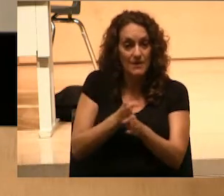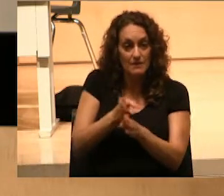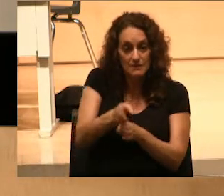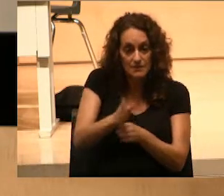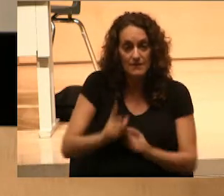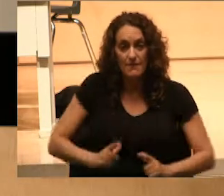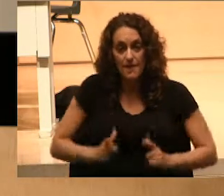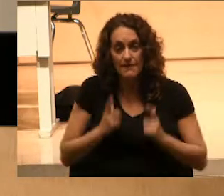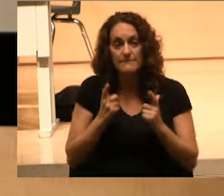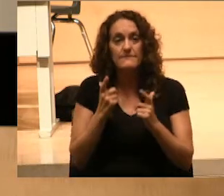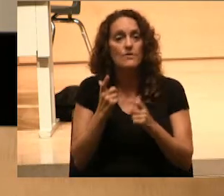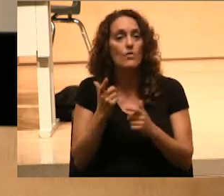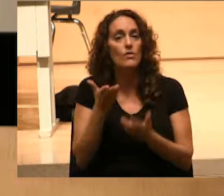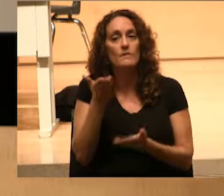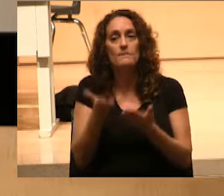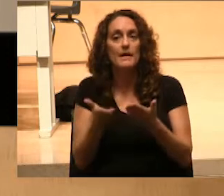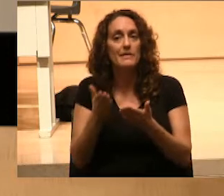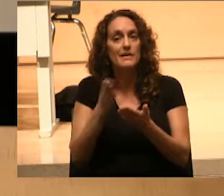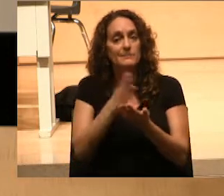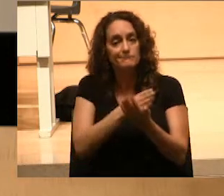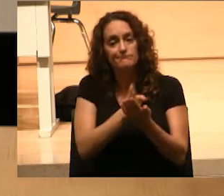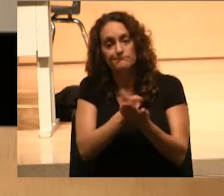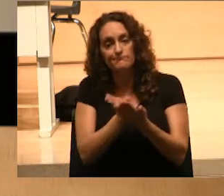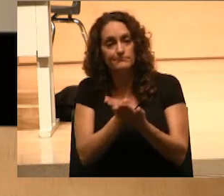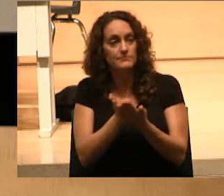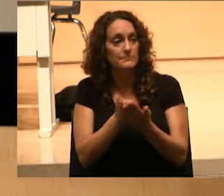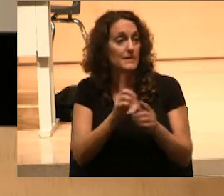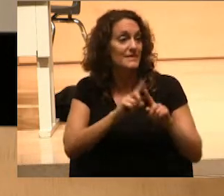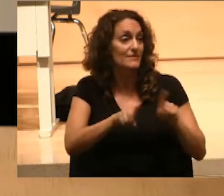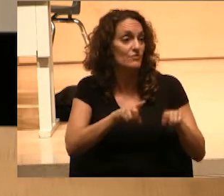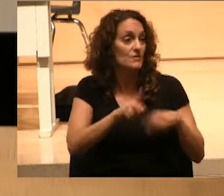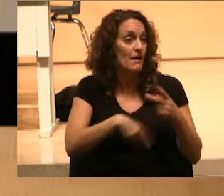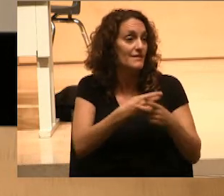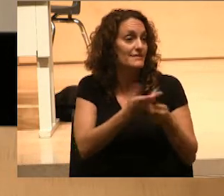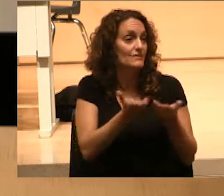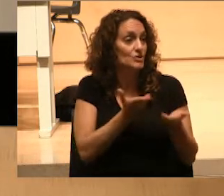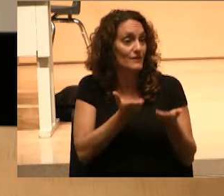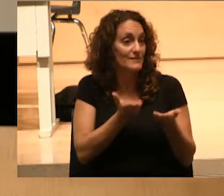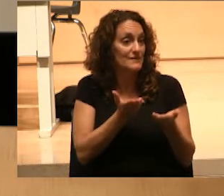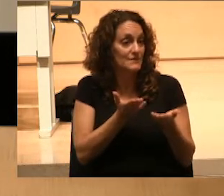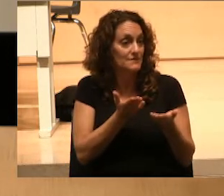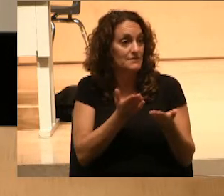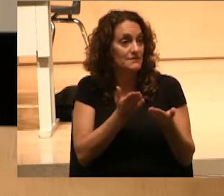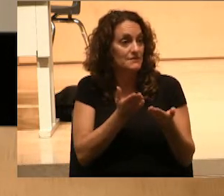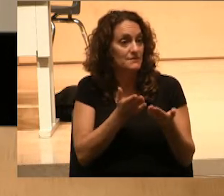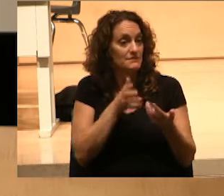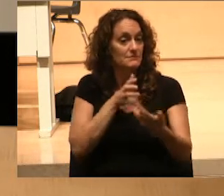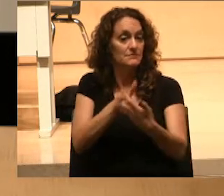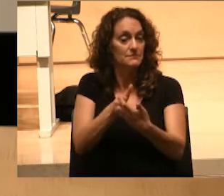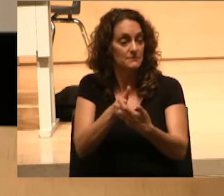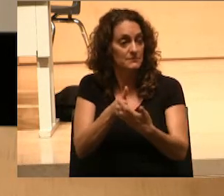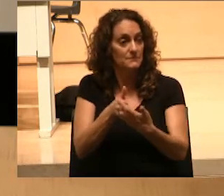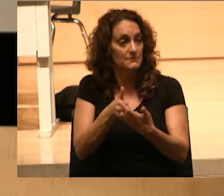or maybe different parties need different kinds of services to have a